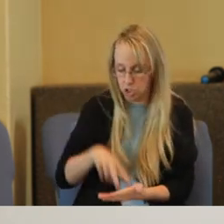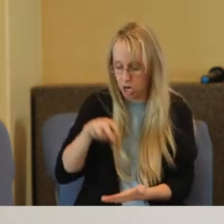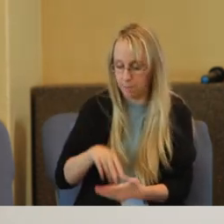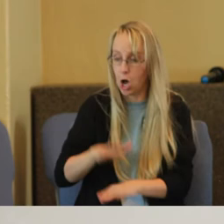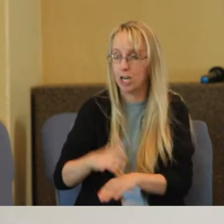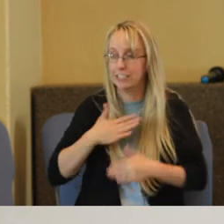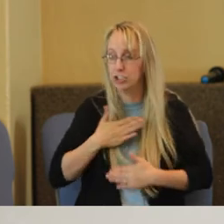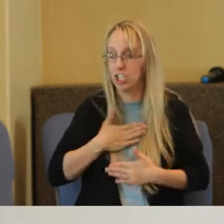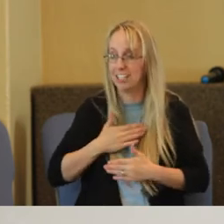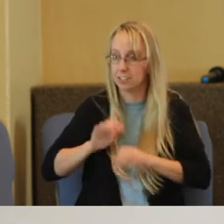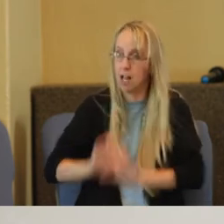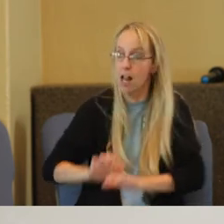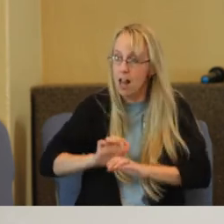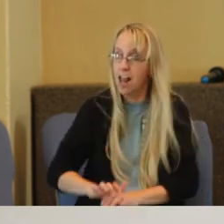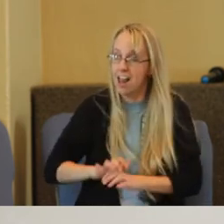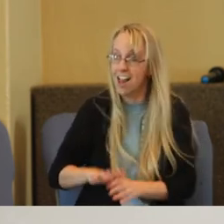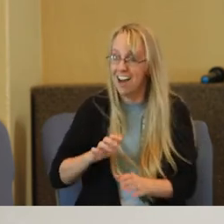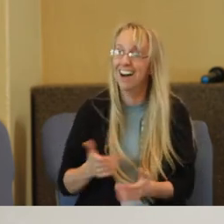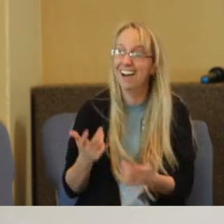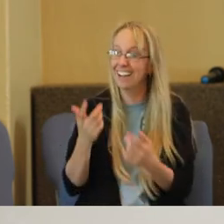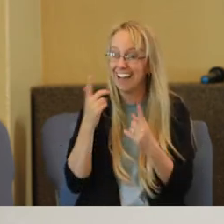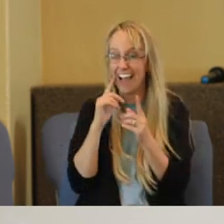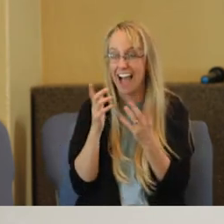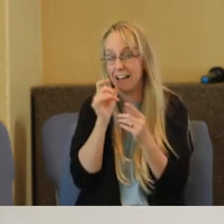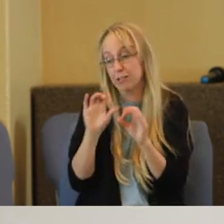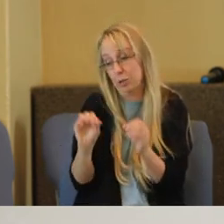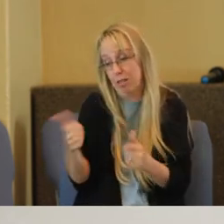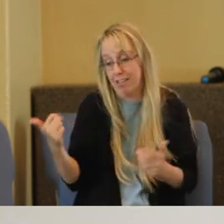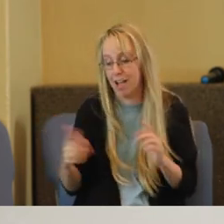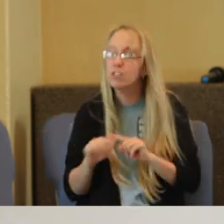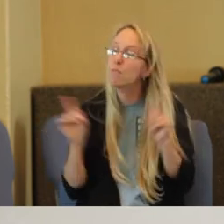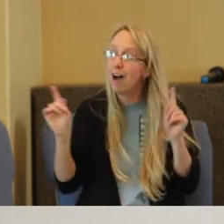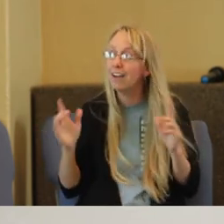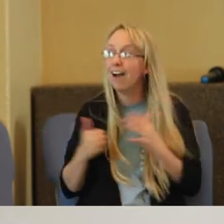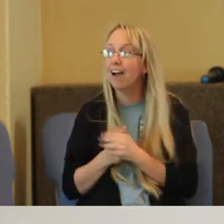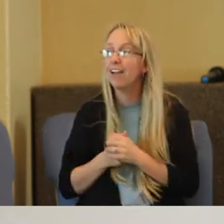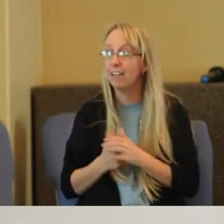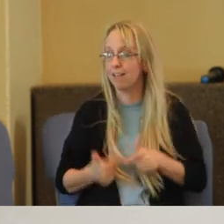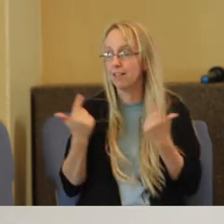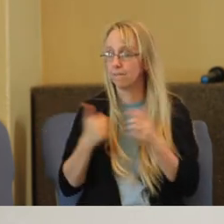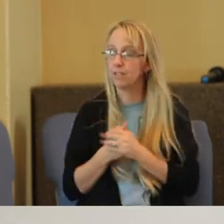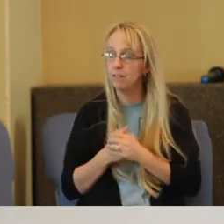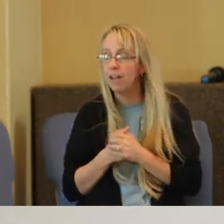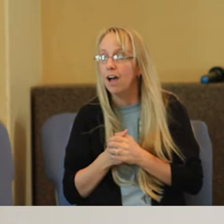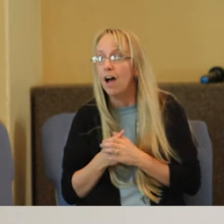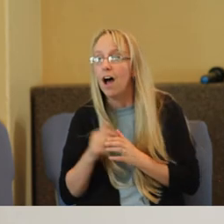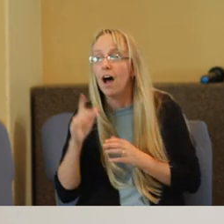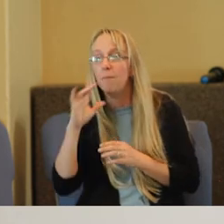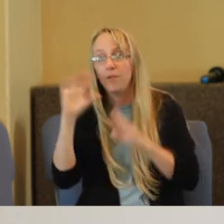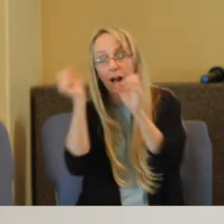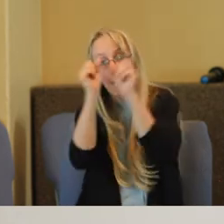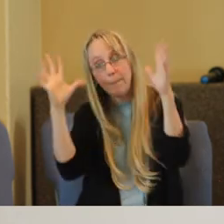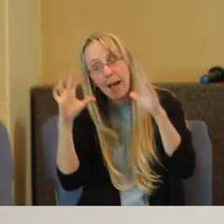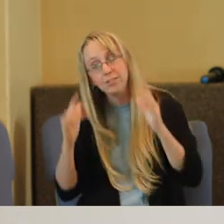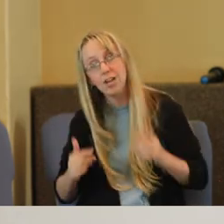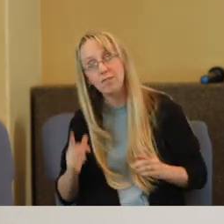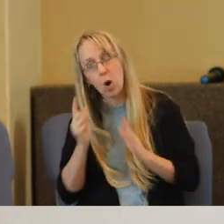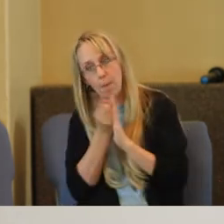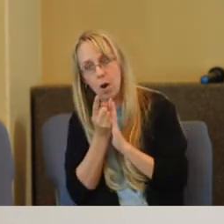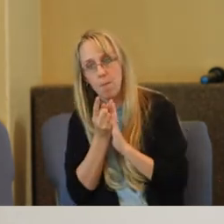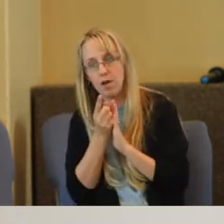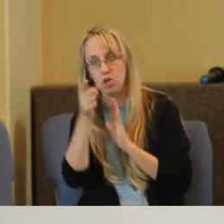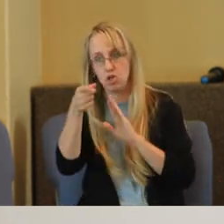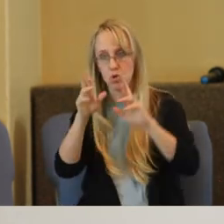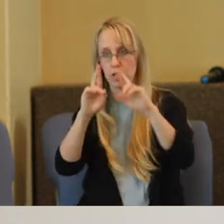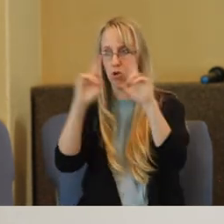else, okay? But let's just imagine for a moment that you're getting ready to get